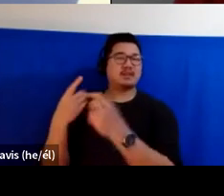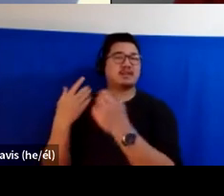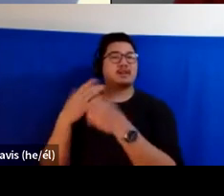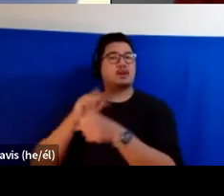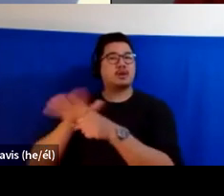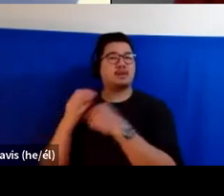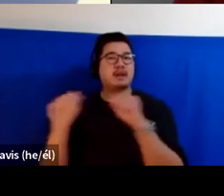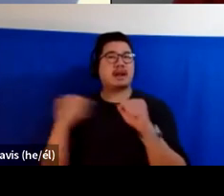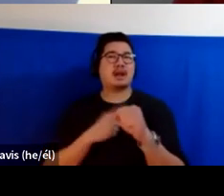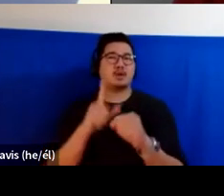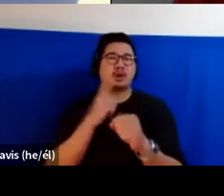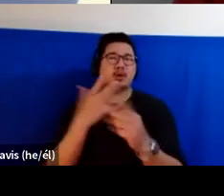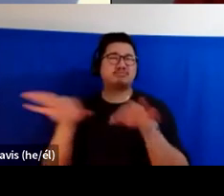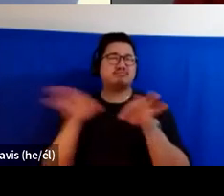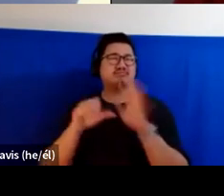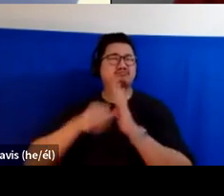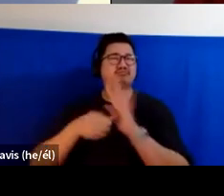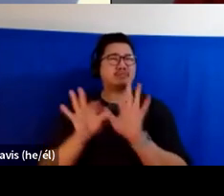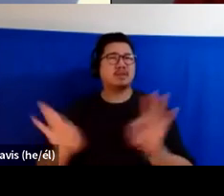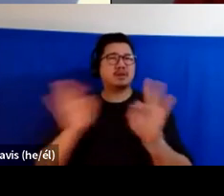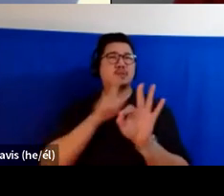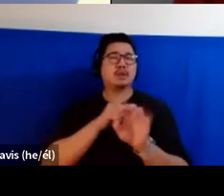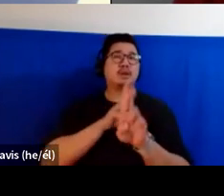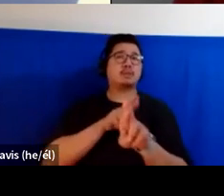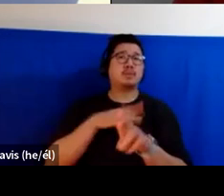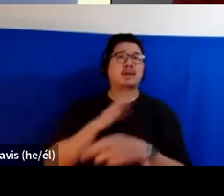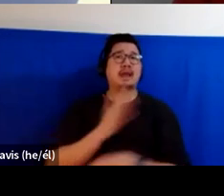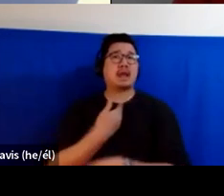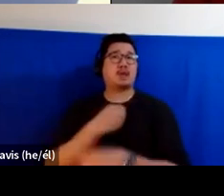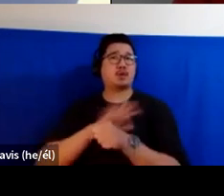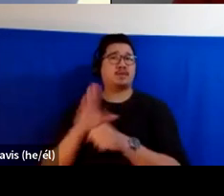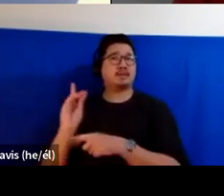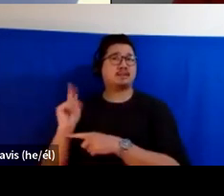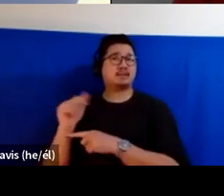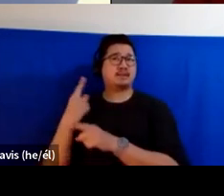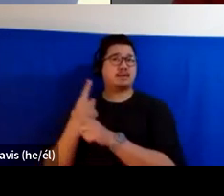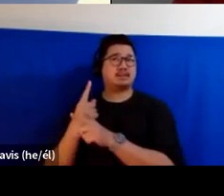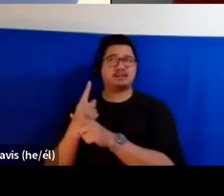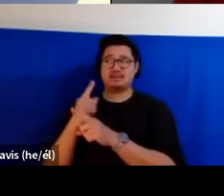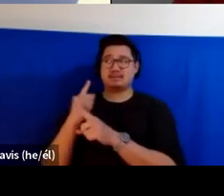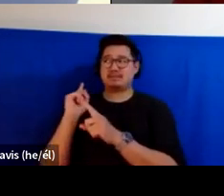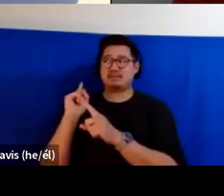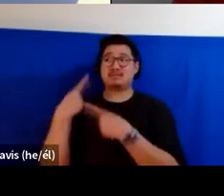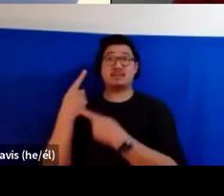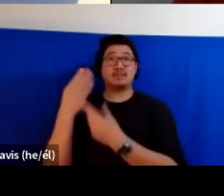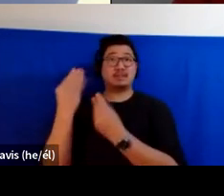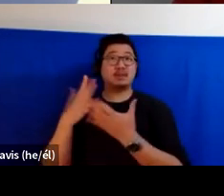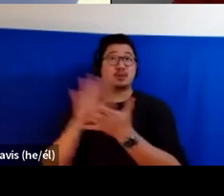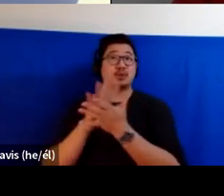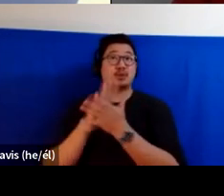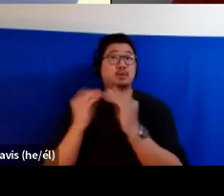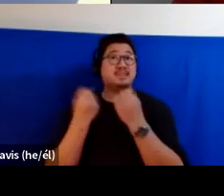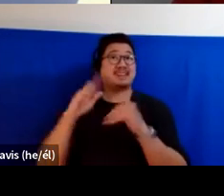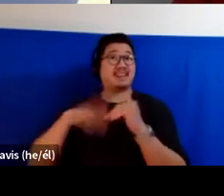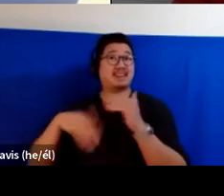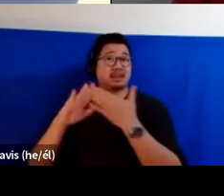measuring and reporting our cova data accurately we've been told the schools are safer than the community